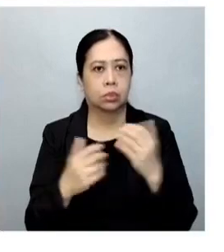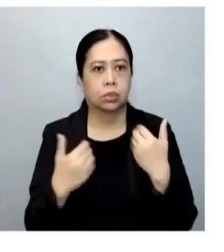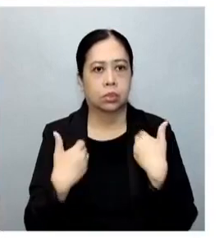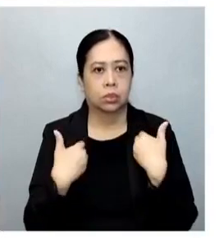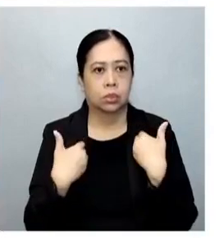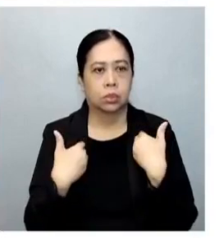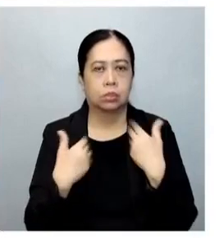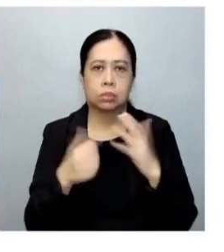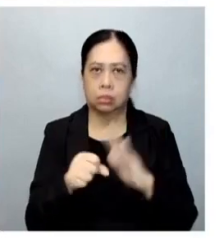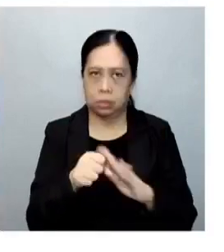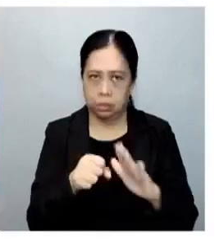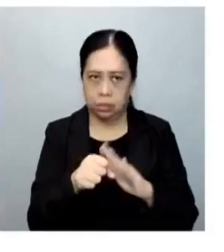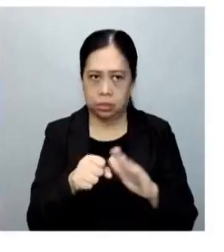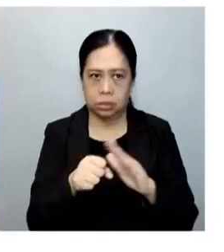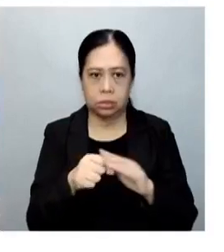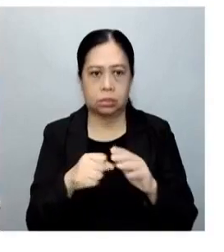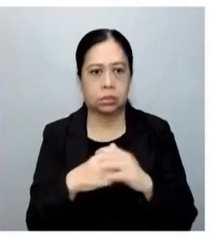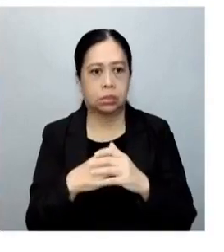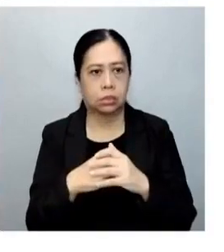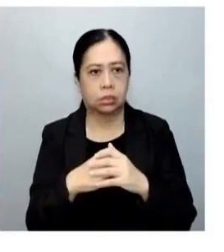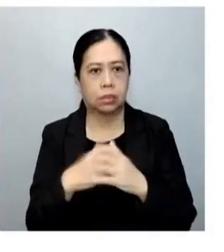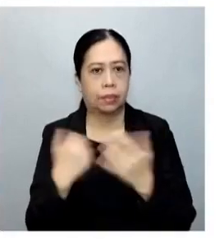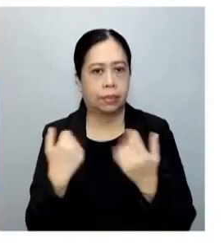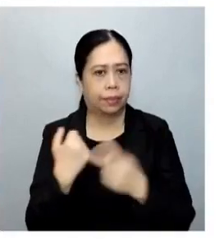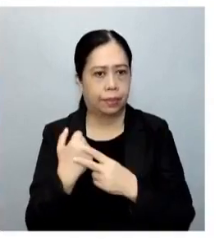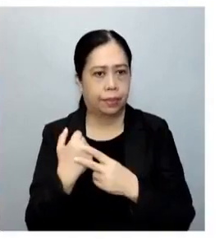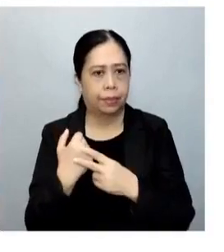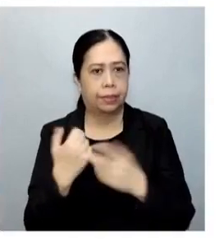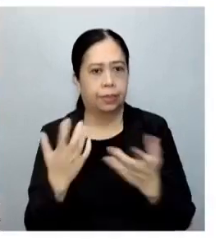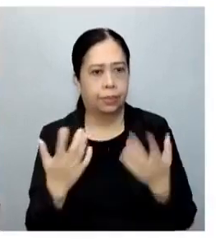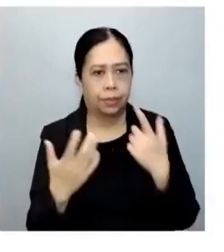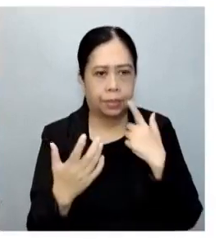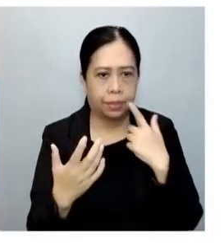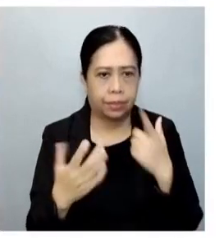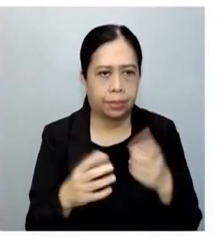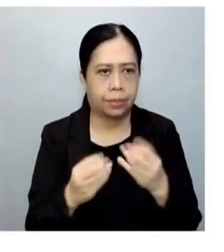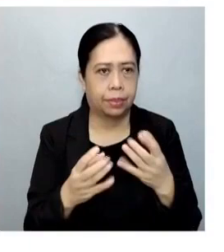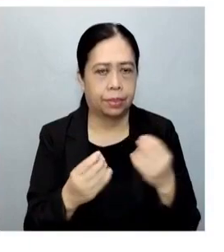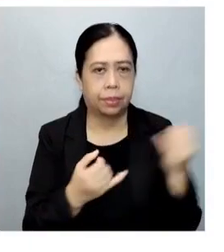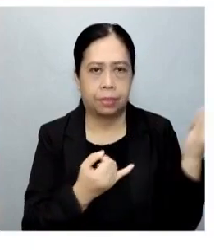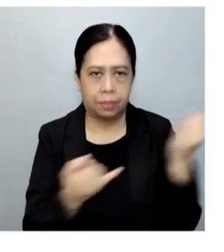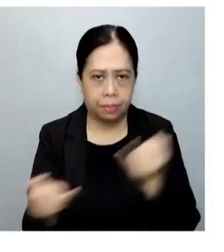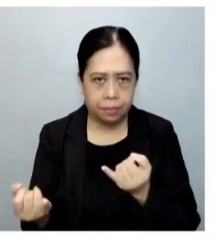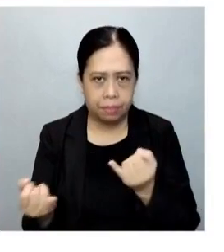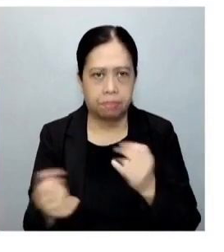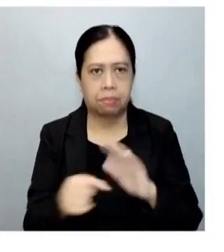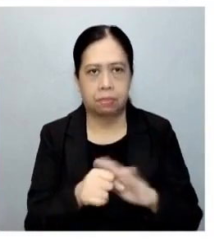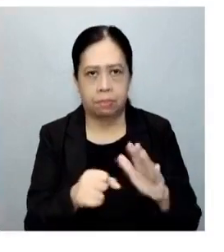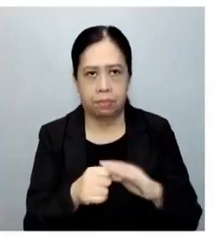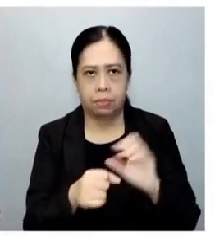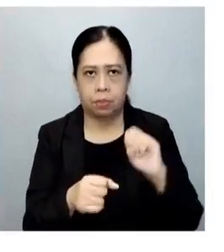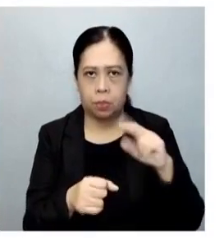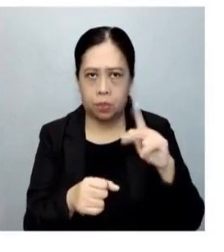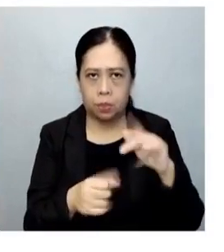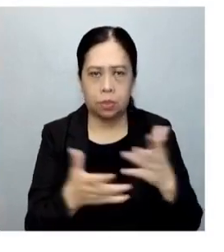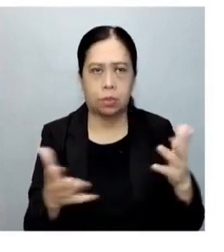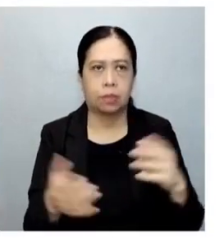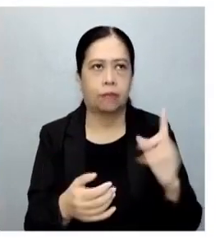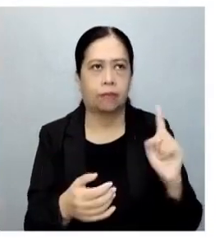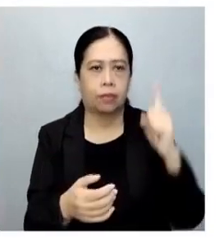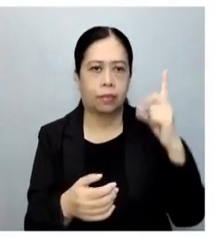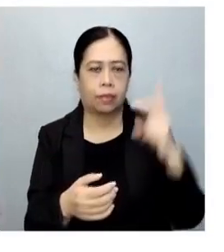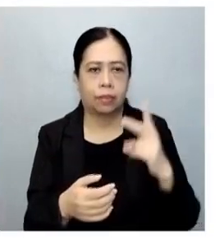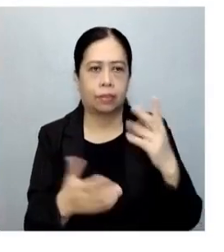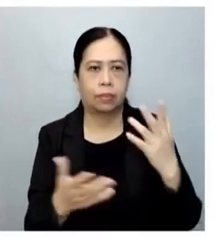adequate stocks. I think that a lot of the imports came in the first half of the